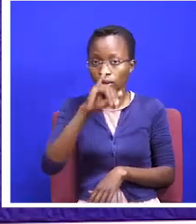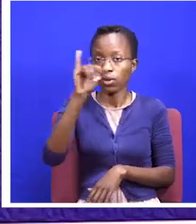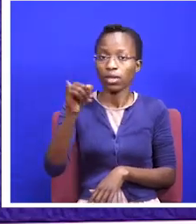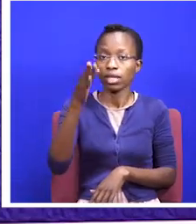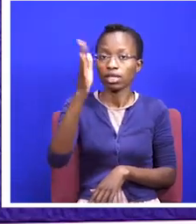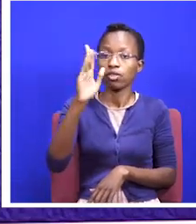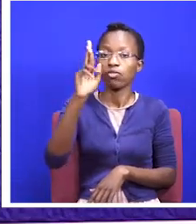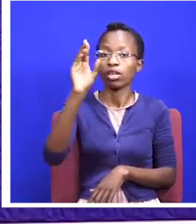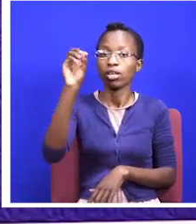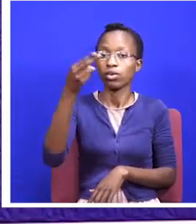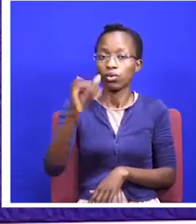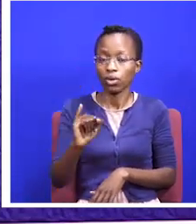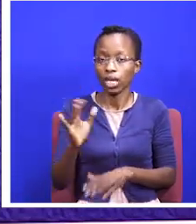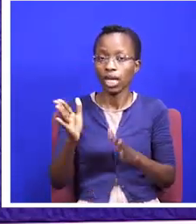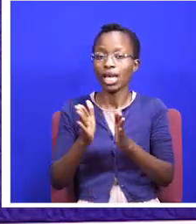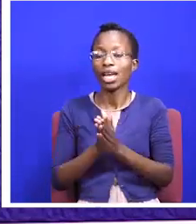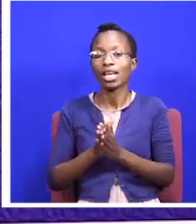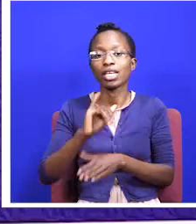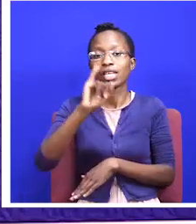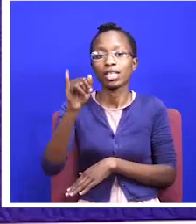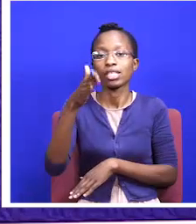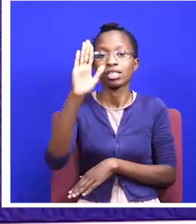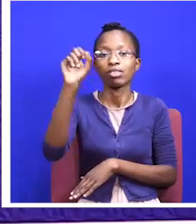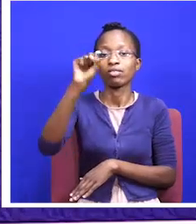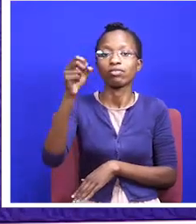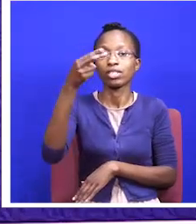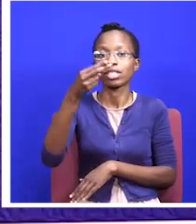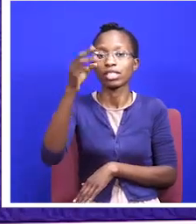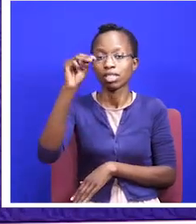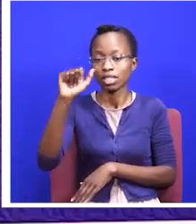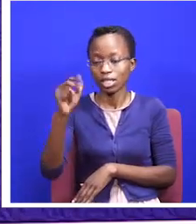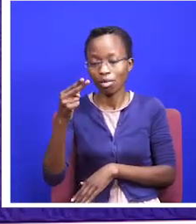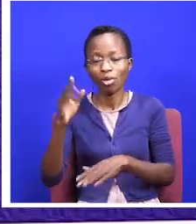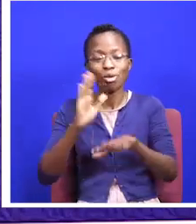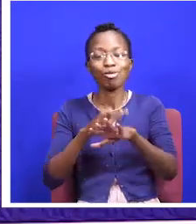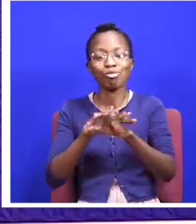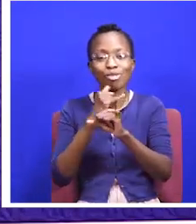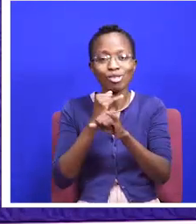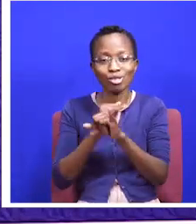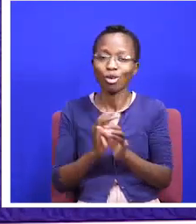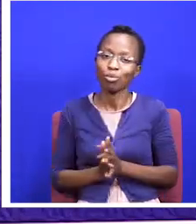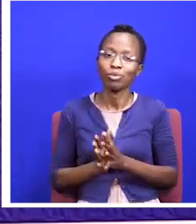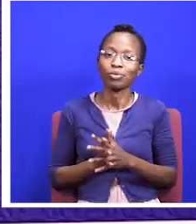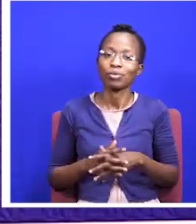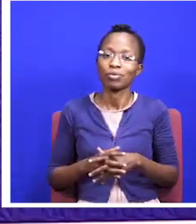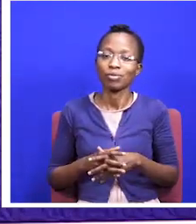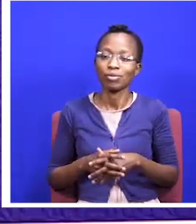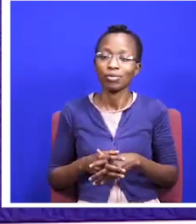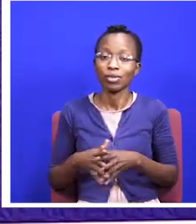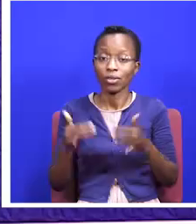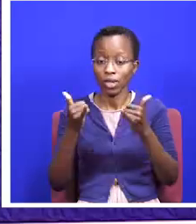Jehovah Rohi, and Jehovah Shammah. Well done,